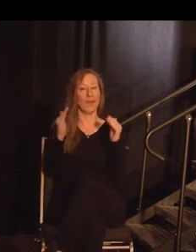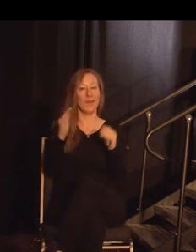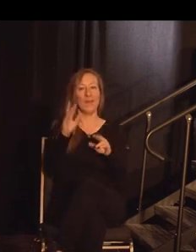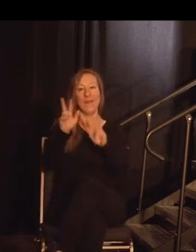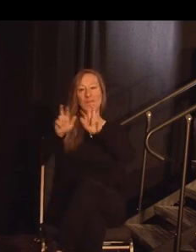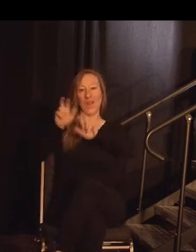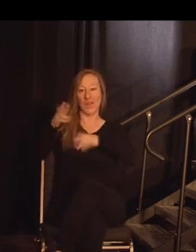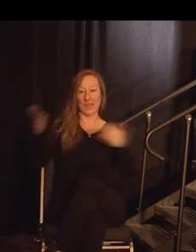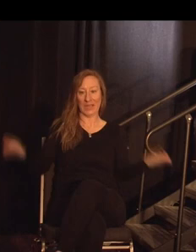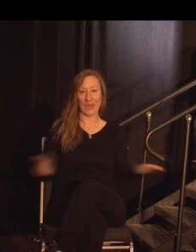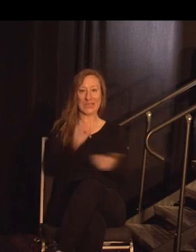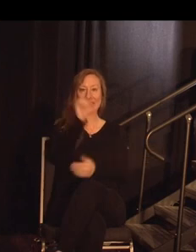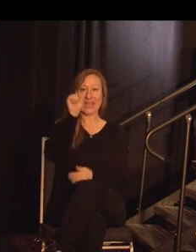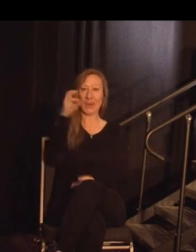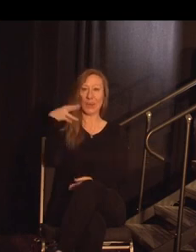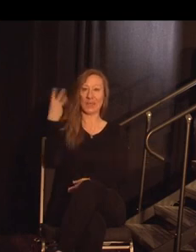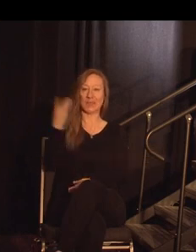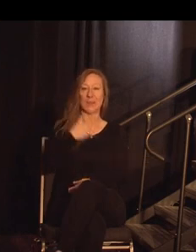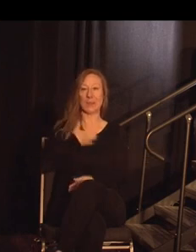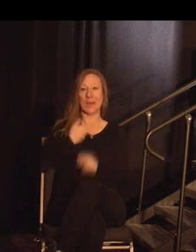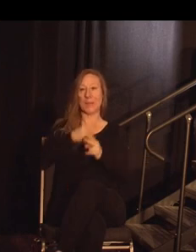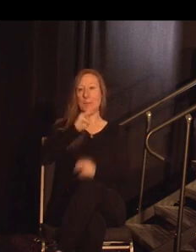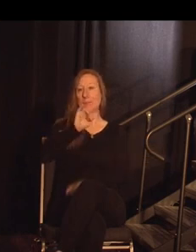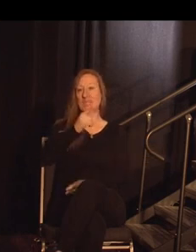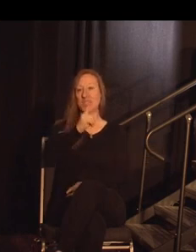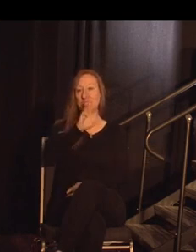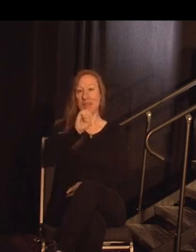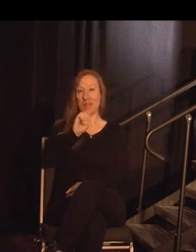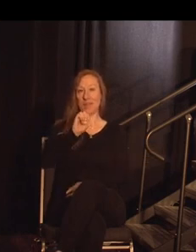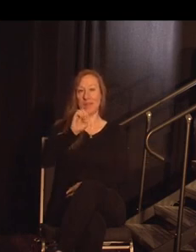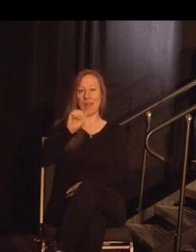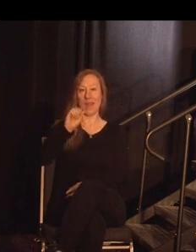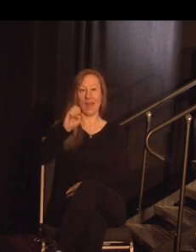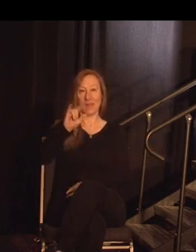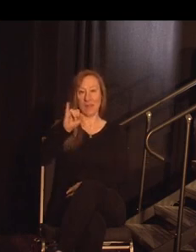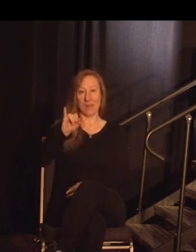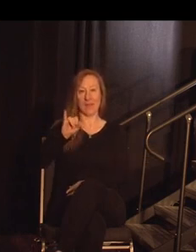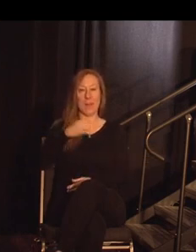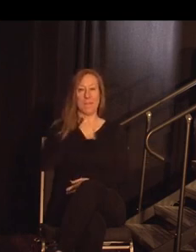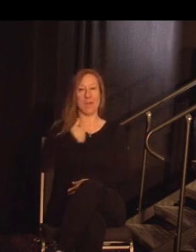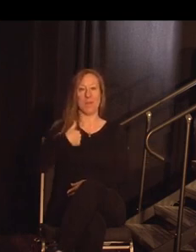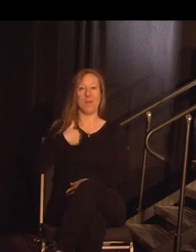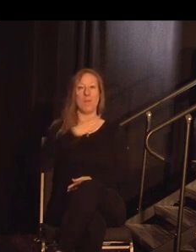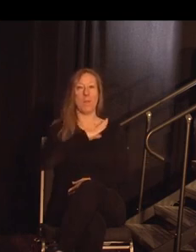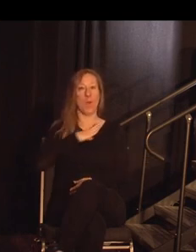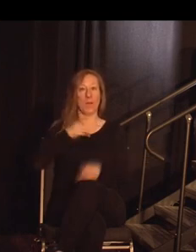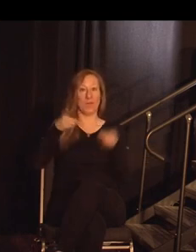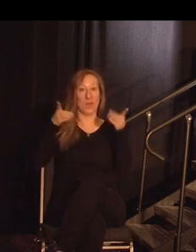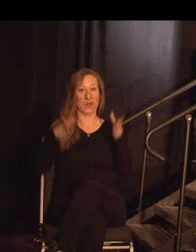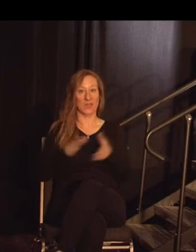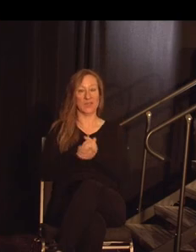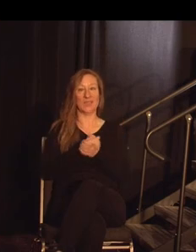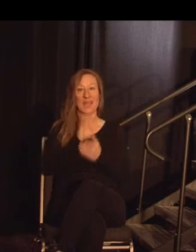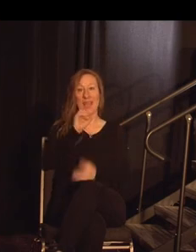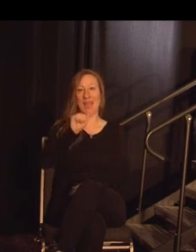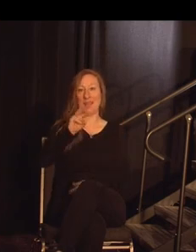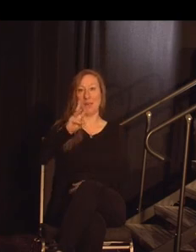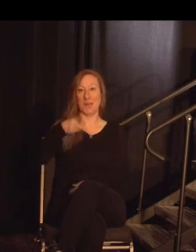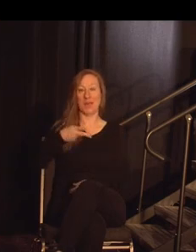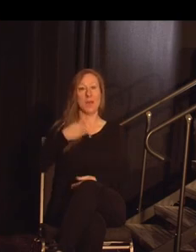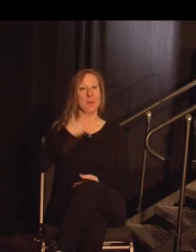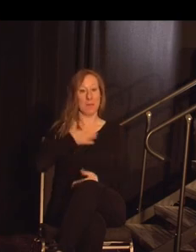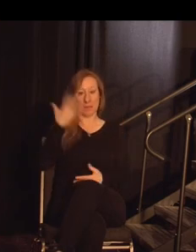Washington. I am Michelle Aielli, a member of the AWP Board of Directors. Here is a visual description of myself. I am a